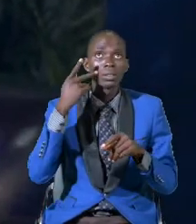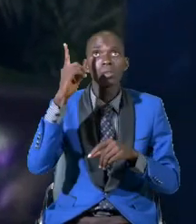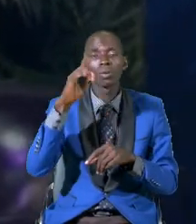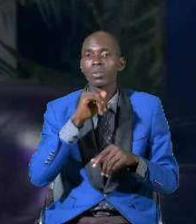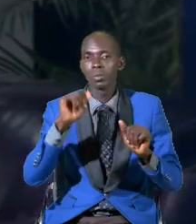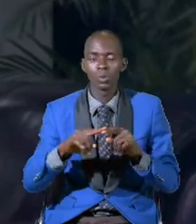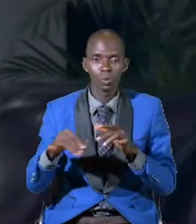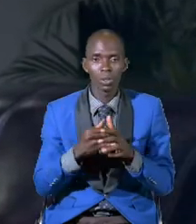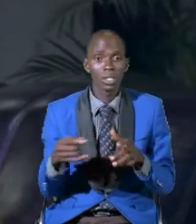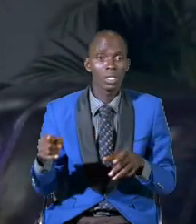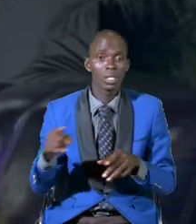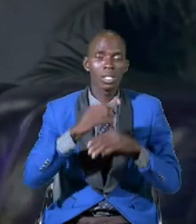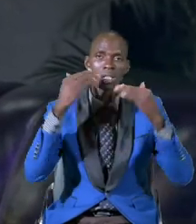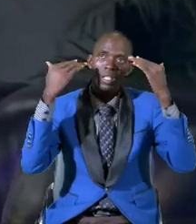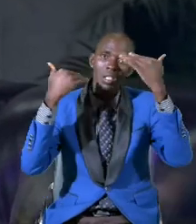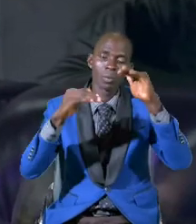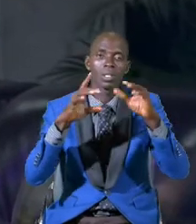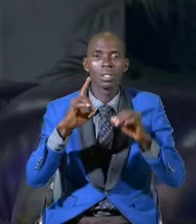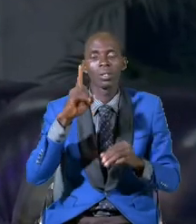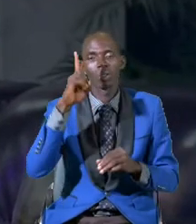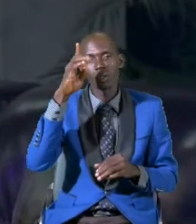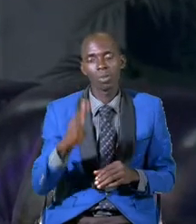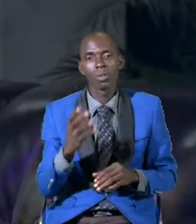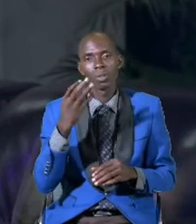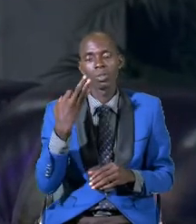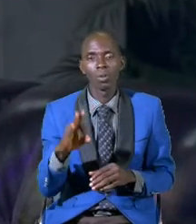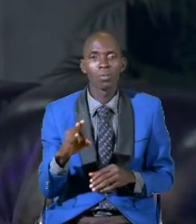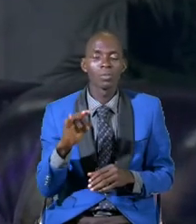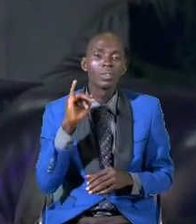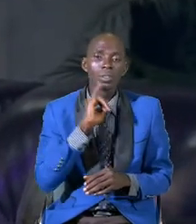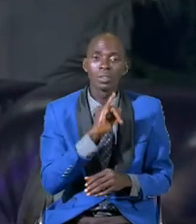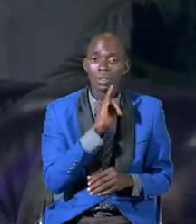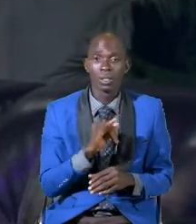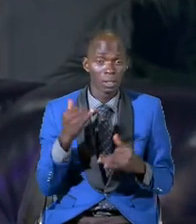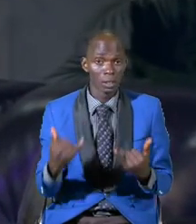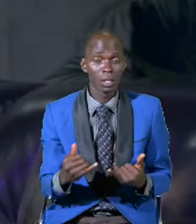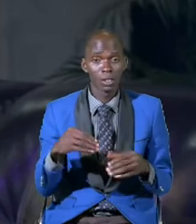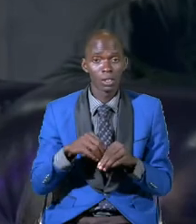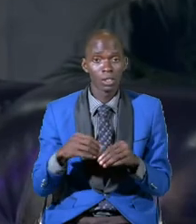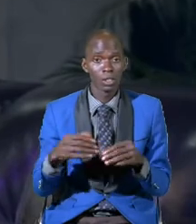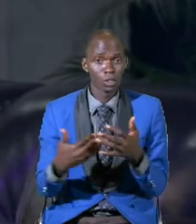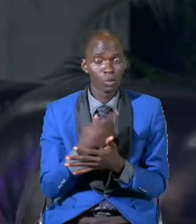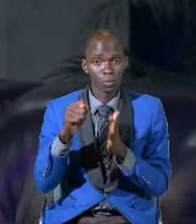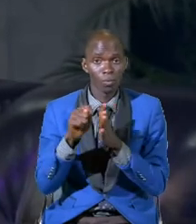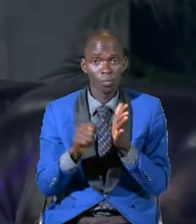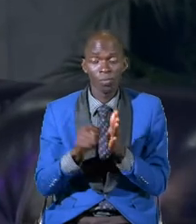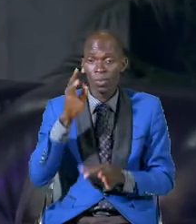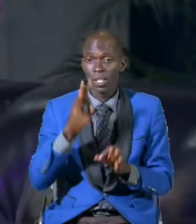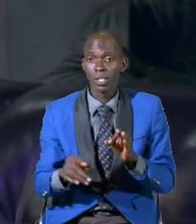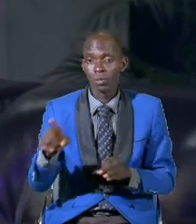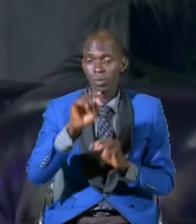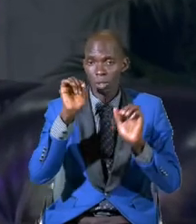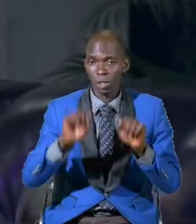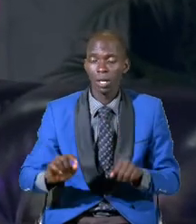now, as we come to the New Testament, we're walking by faith. And if you can only believe,